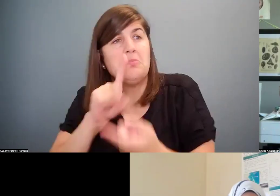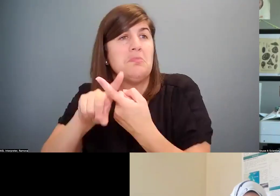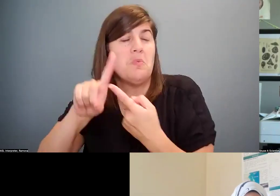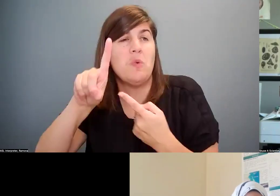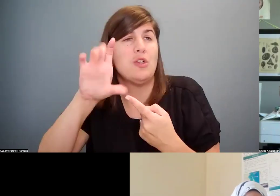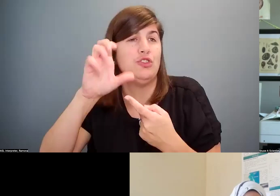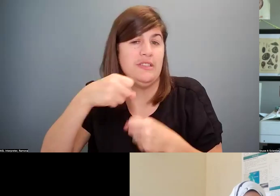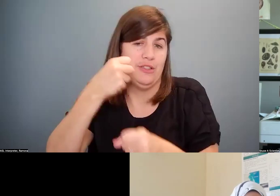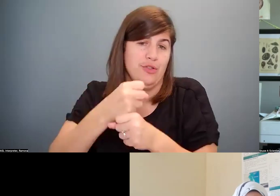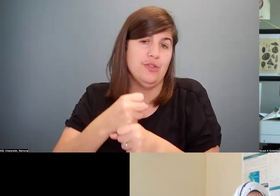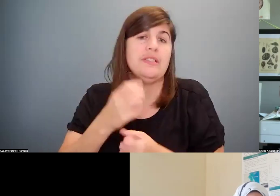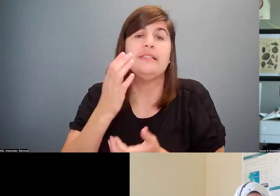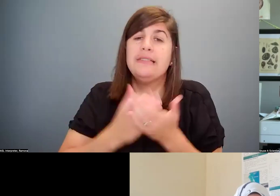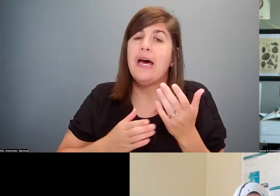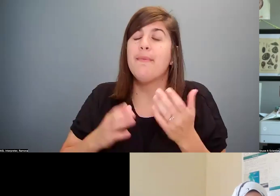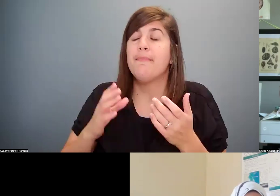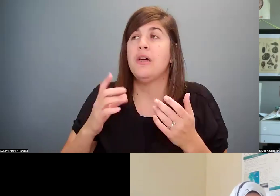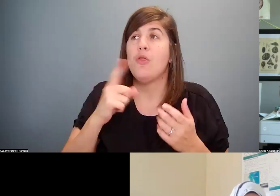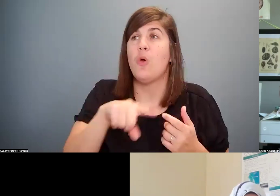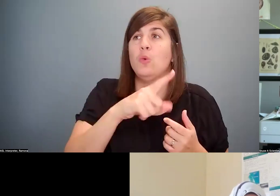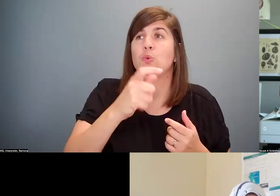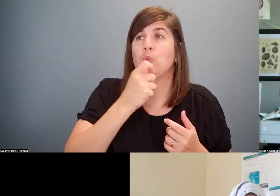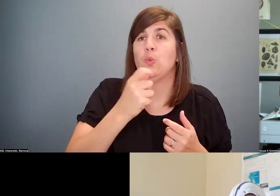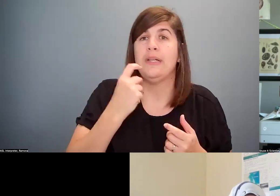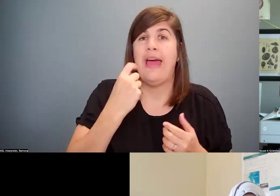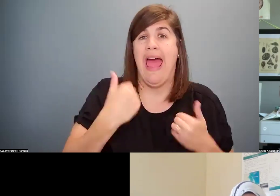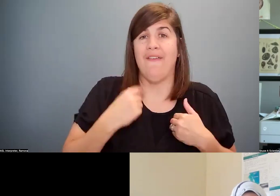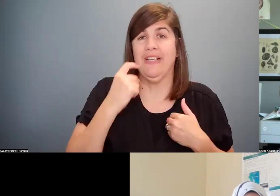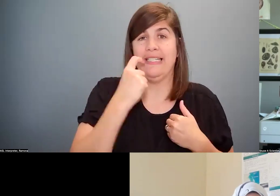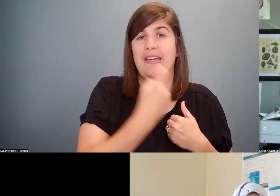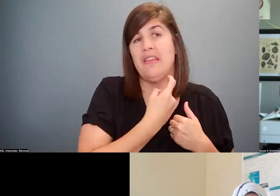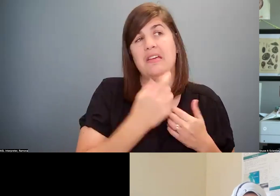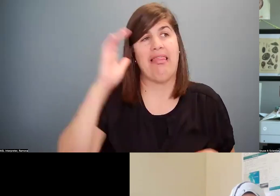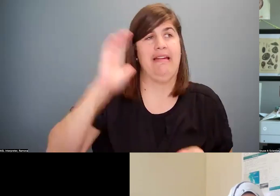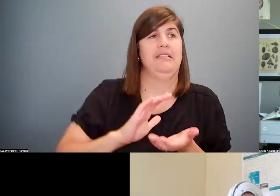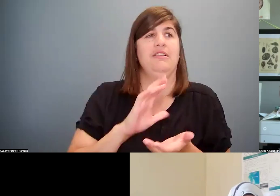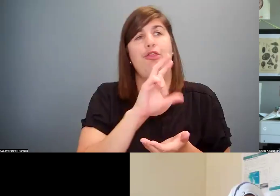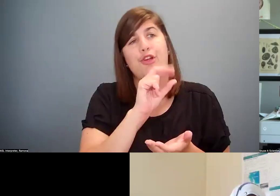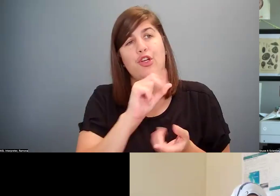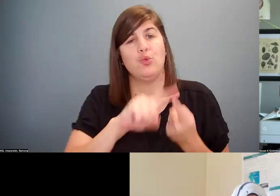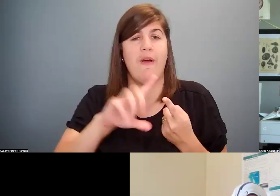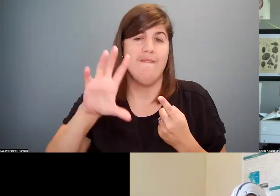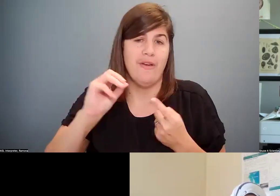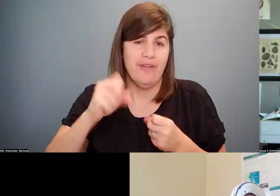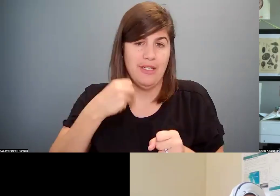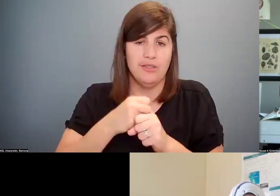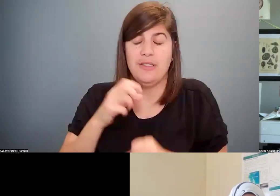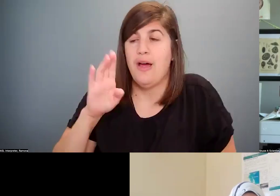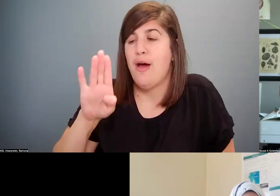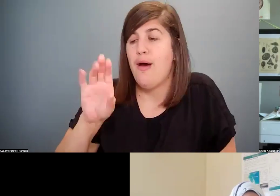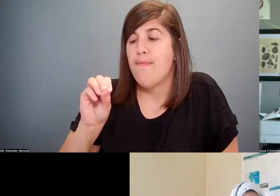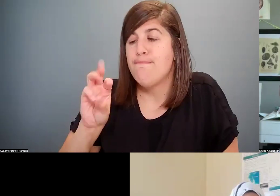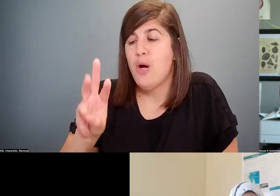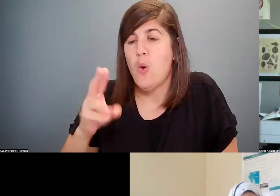toothed whale species live a lot less than that, closer to around 30 to 50 years. And then there's the bowhead whale, which is an Arctic